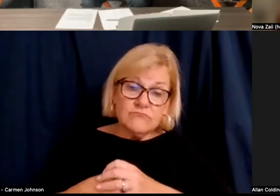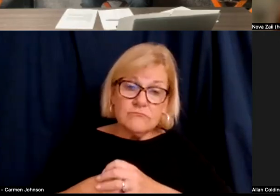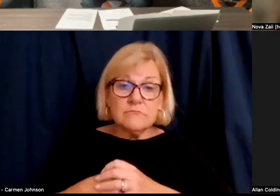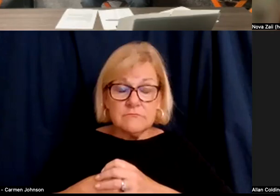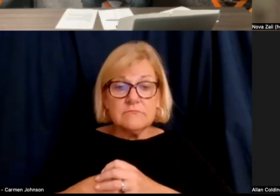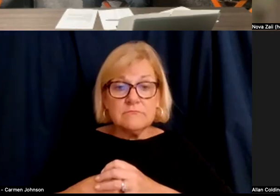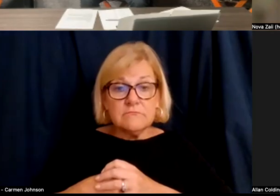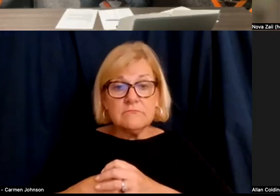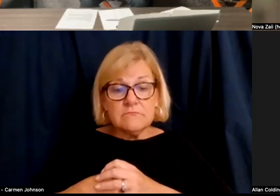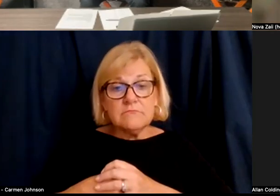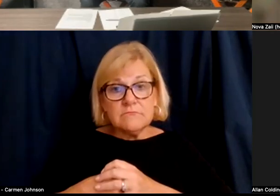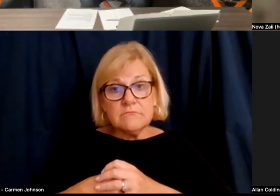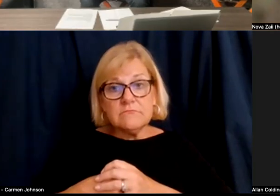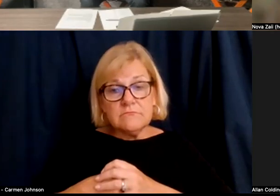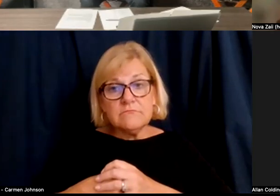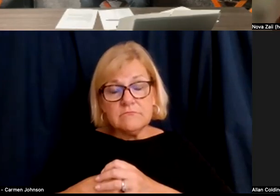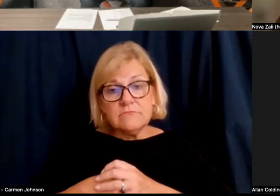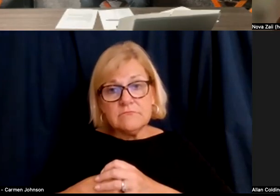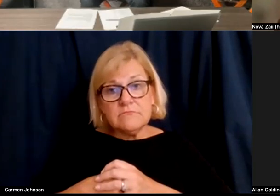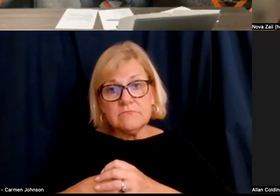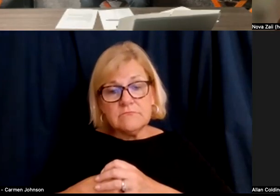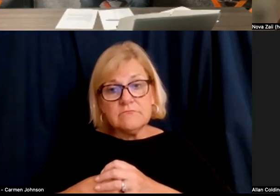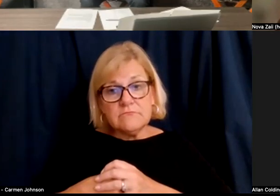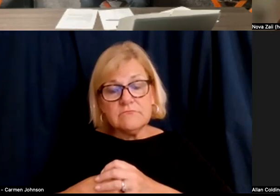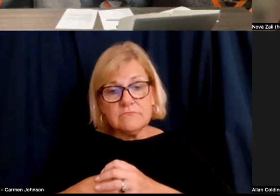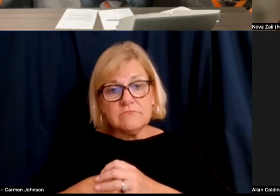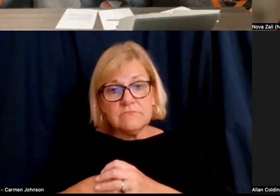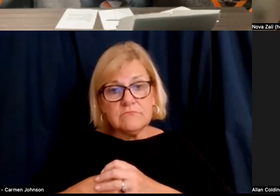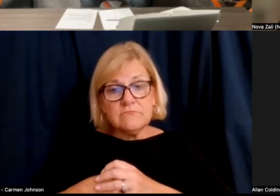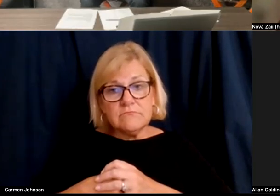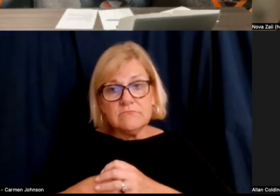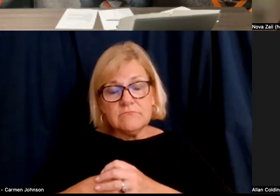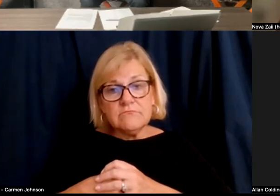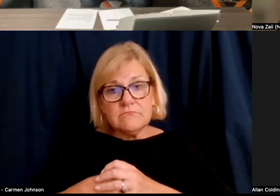especially depending on the the